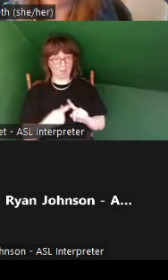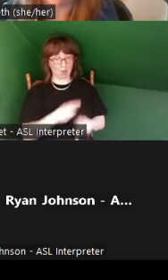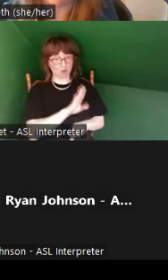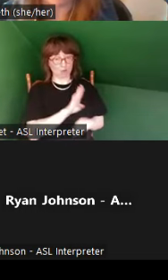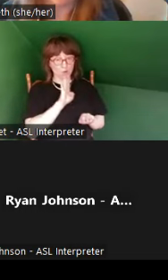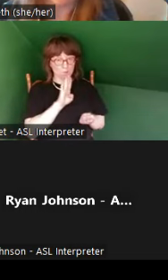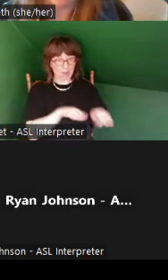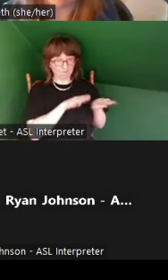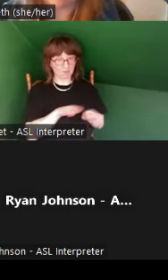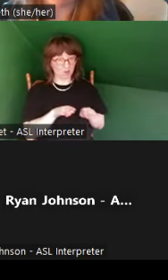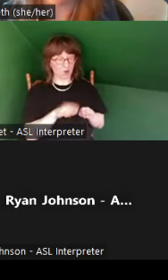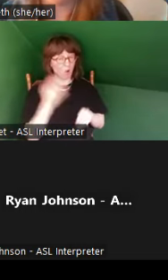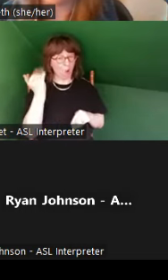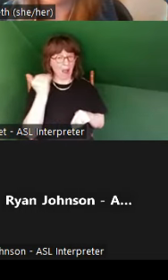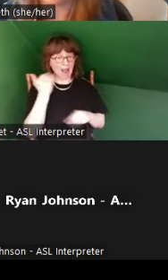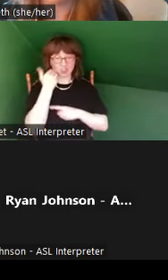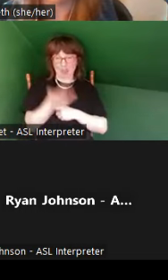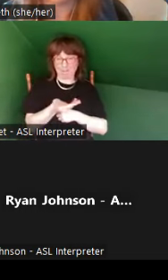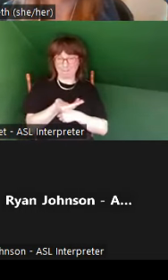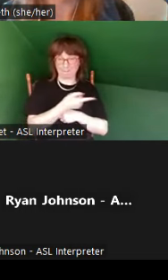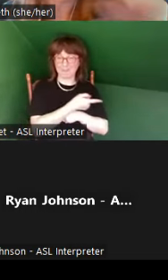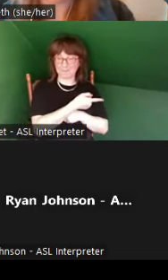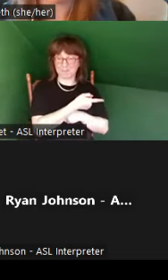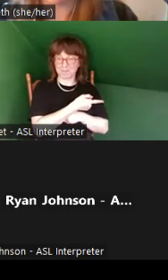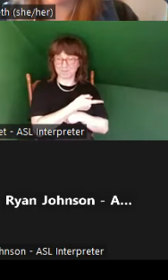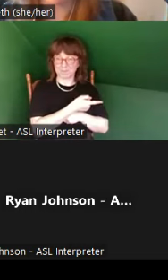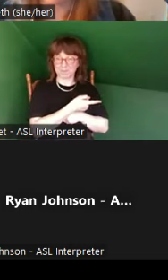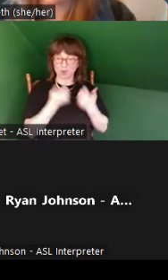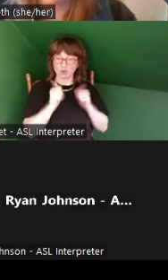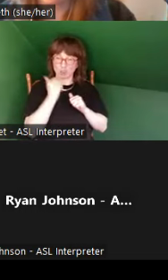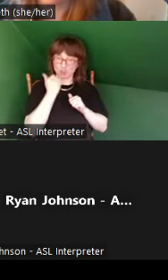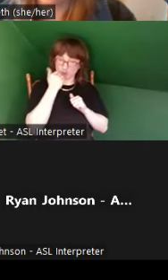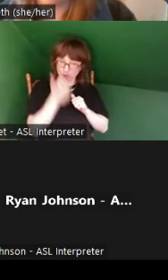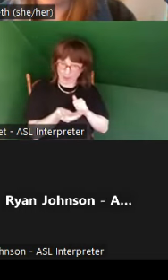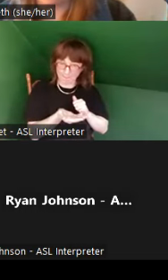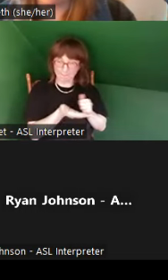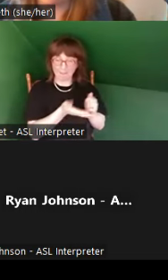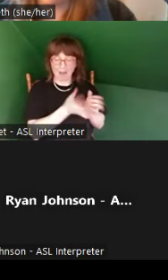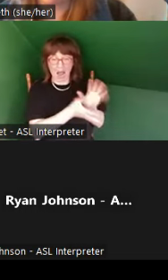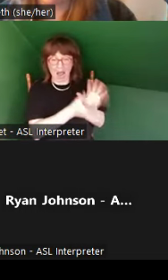To shame the offender, shame the abuser, into ending the abuse.